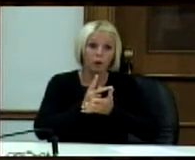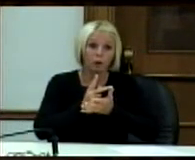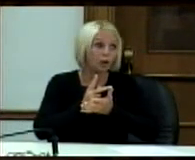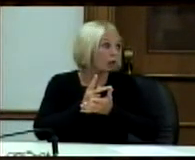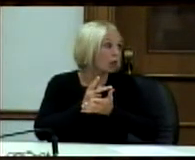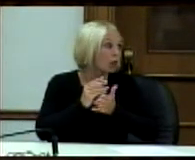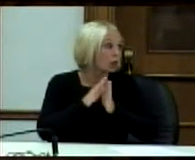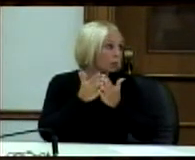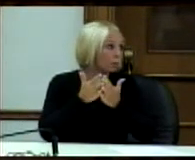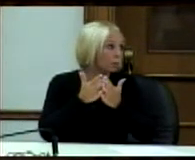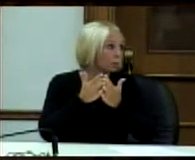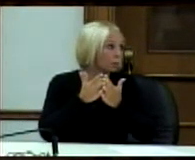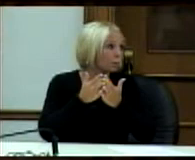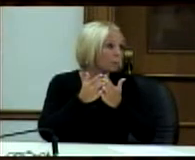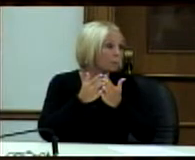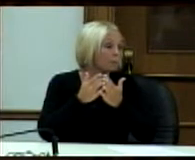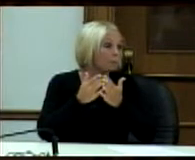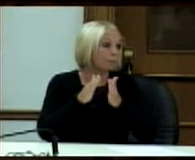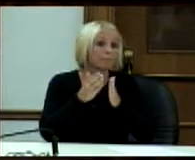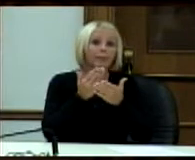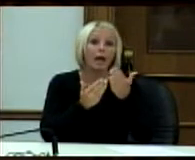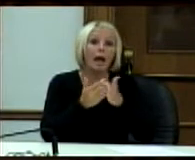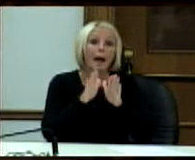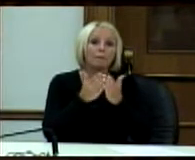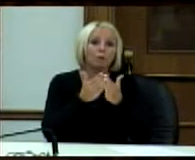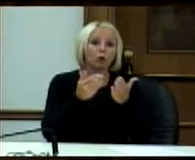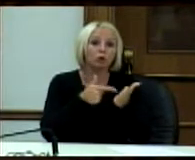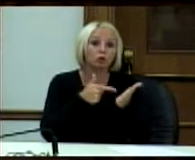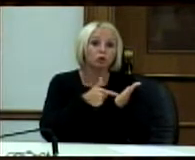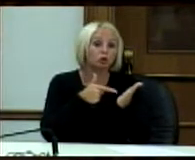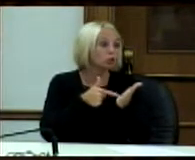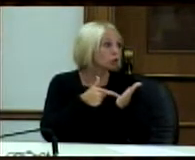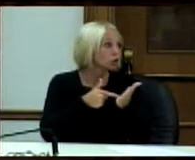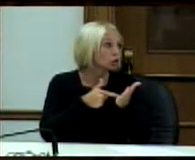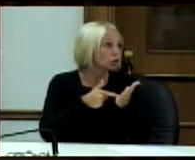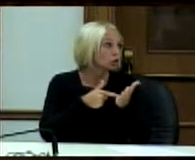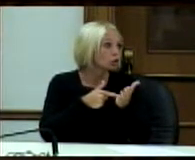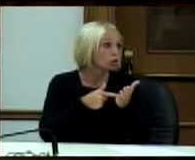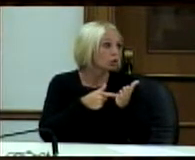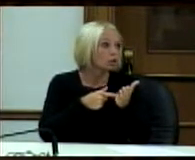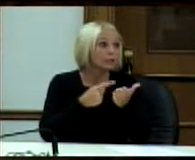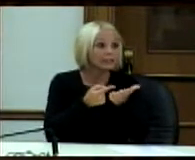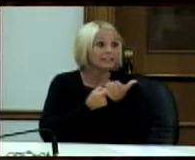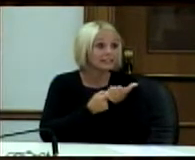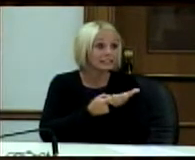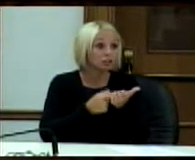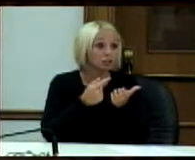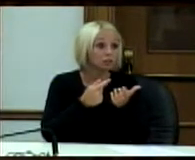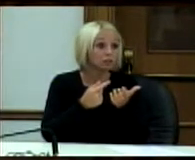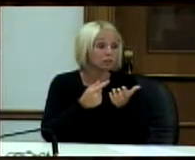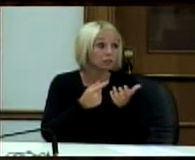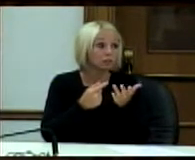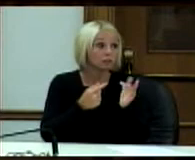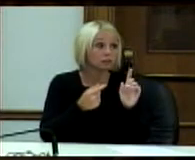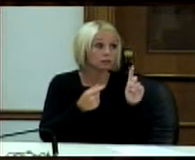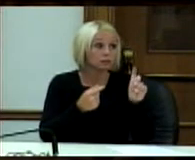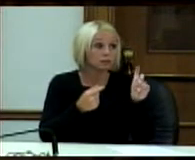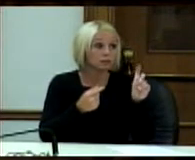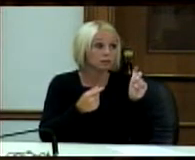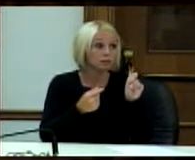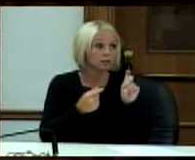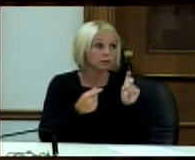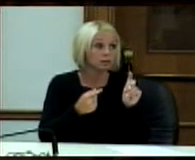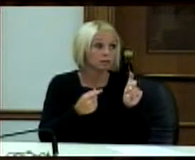the handbooks as Give away my presented. vote. Any discussion on these items?